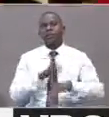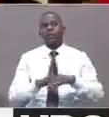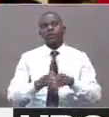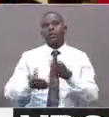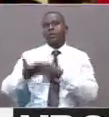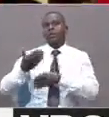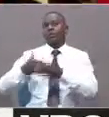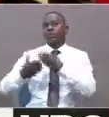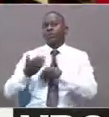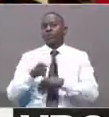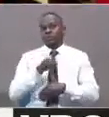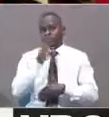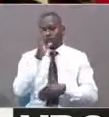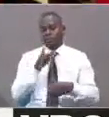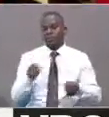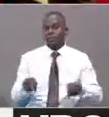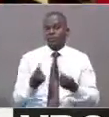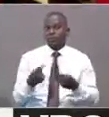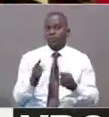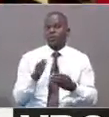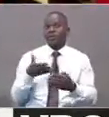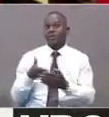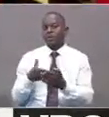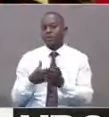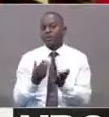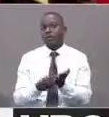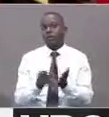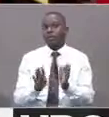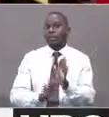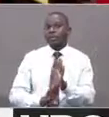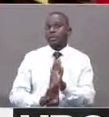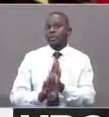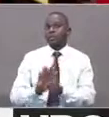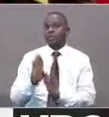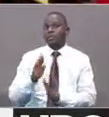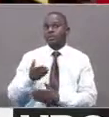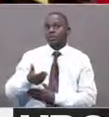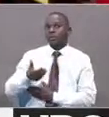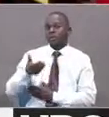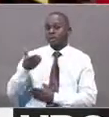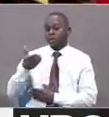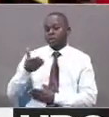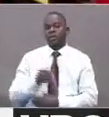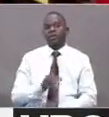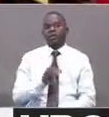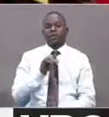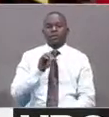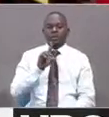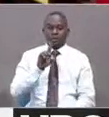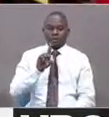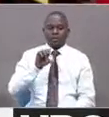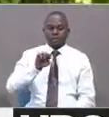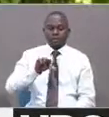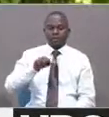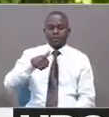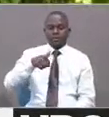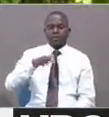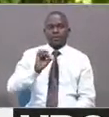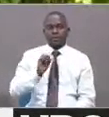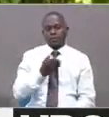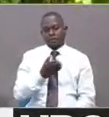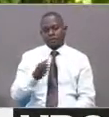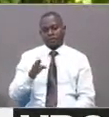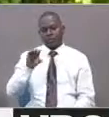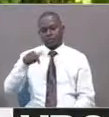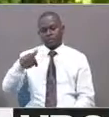return to the Ligia's conflicts that affected Uganda's development in the past between 1877 and